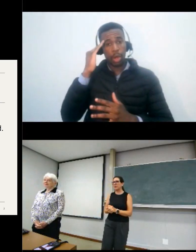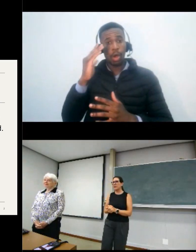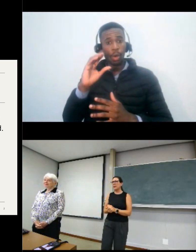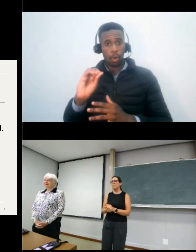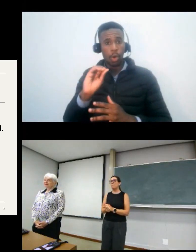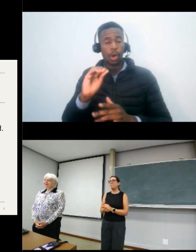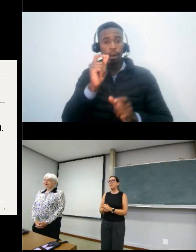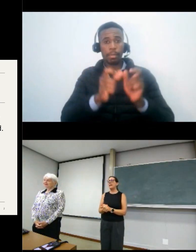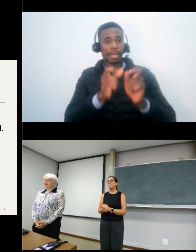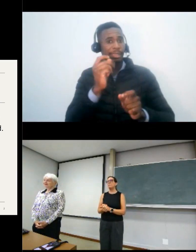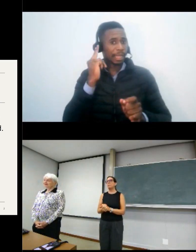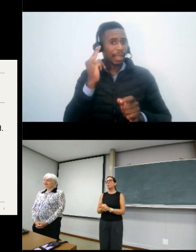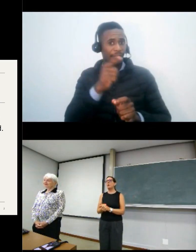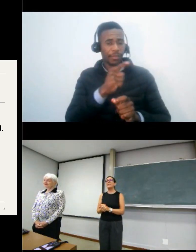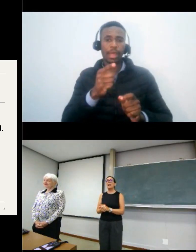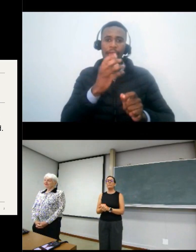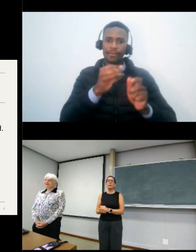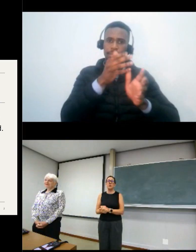in South Africa,